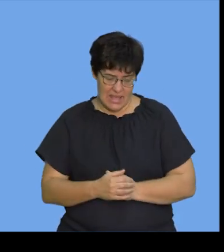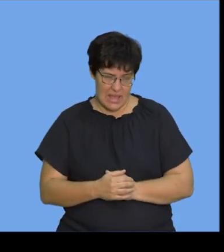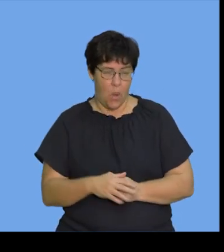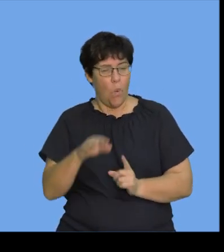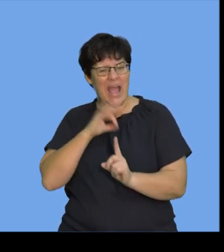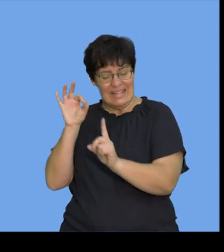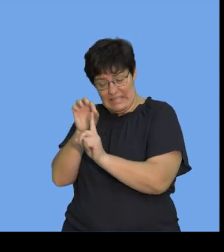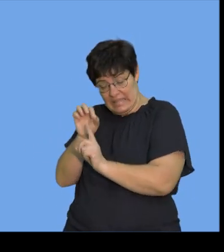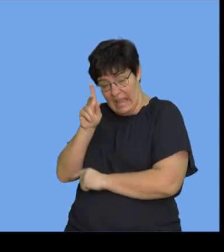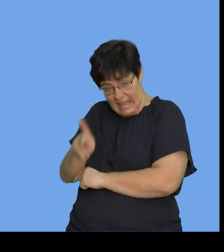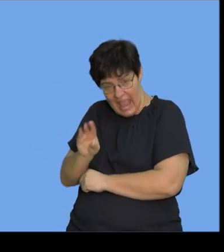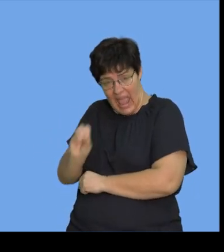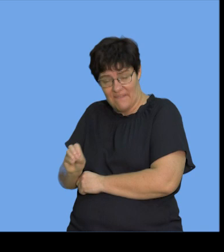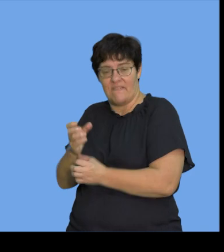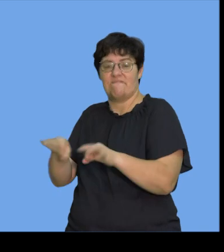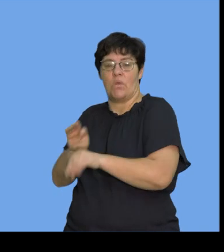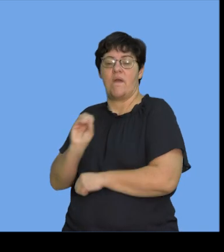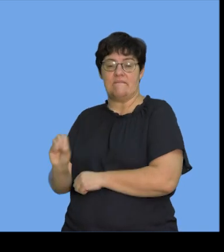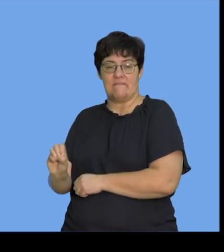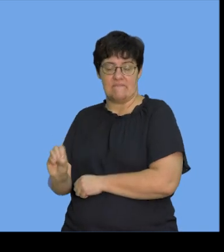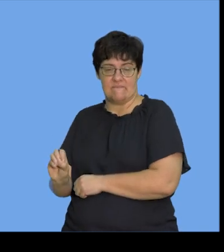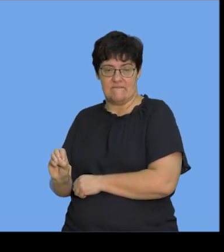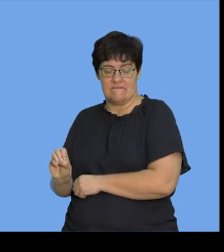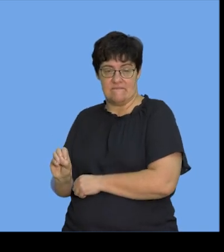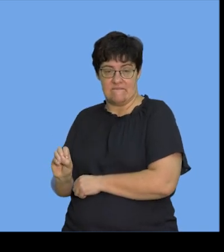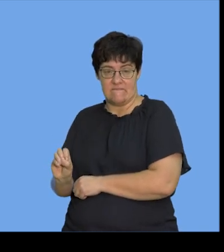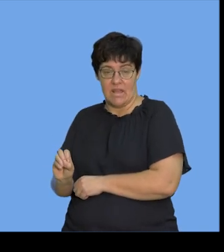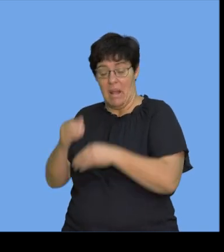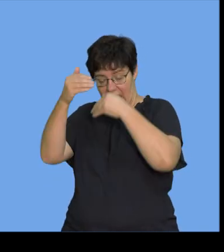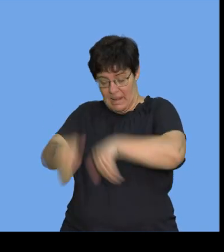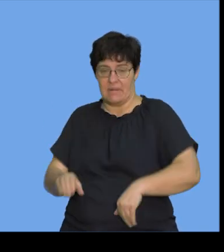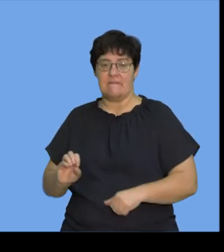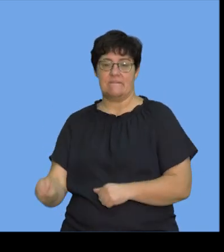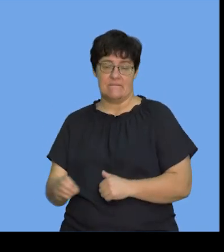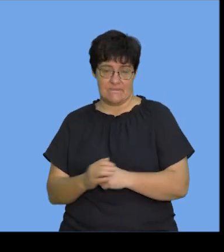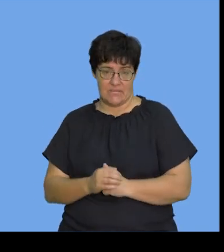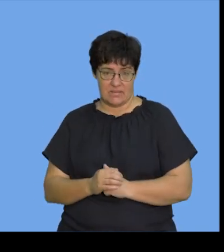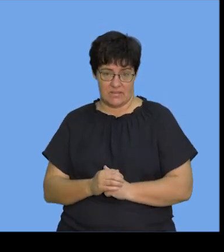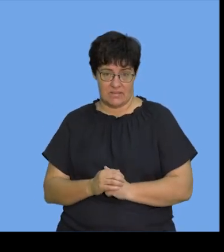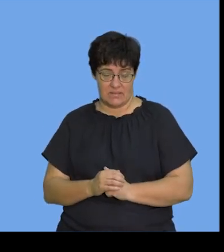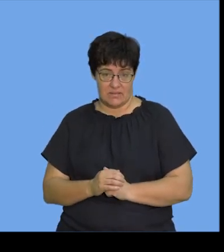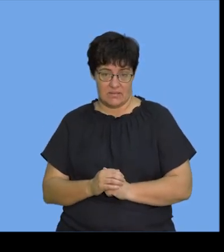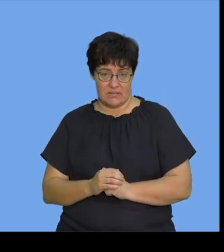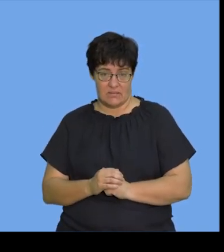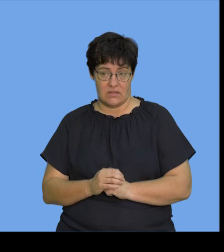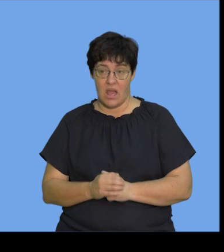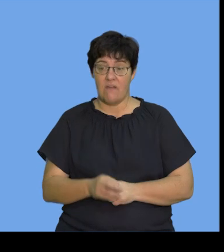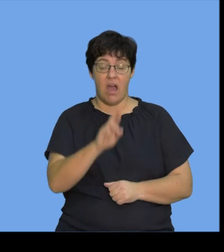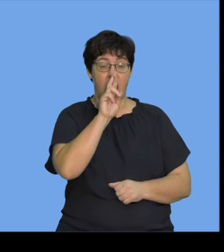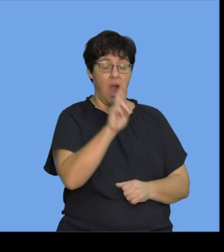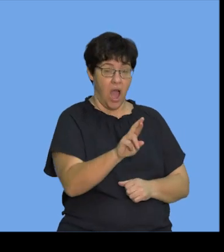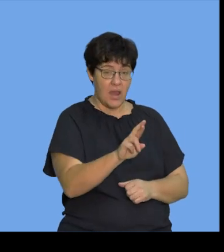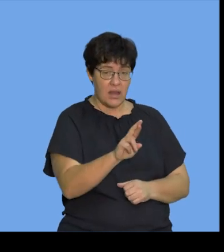specific value that we do know. So there is a limit, right? If the value of r is